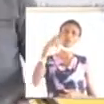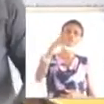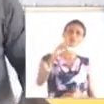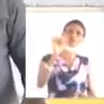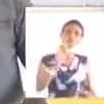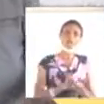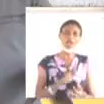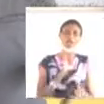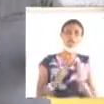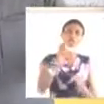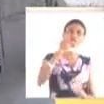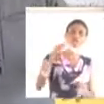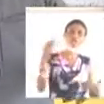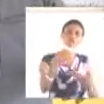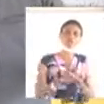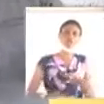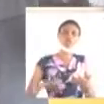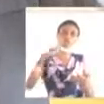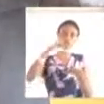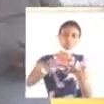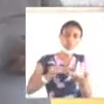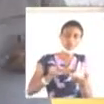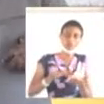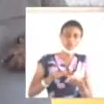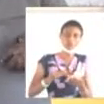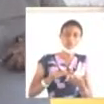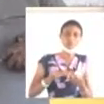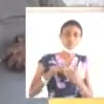And we told you that if you take drug,